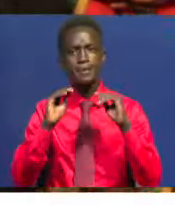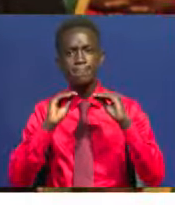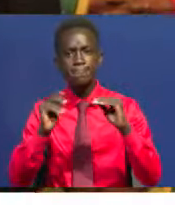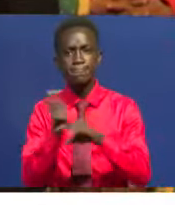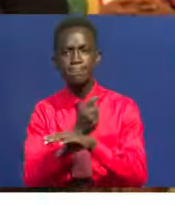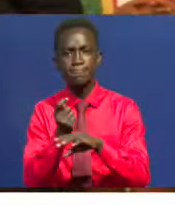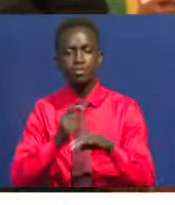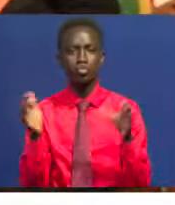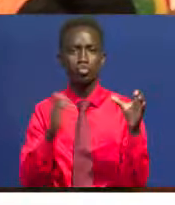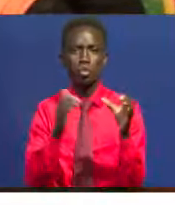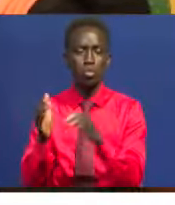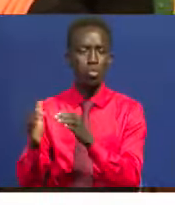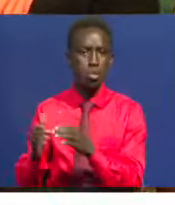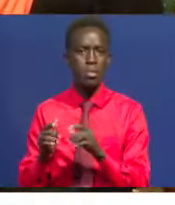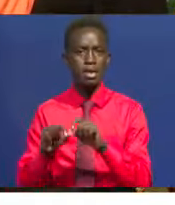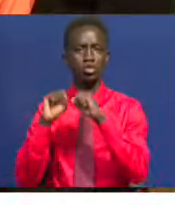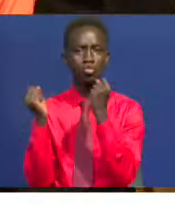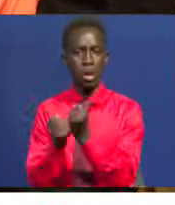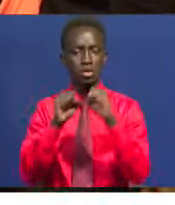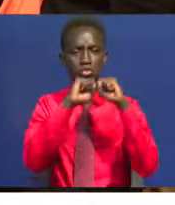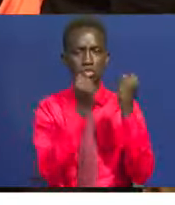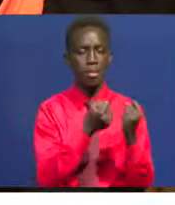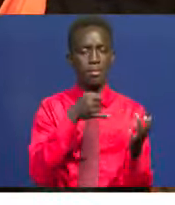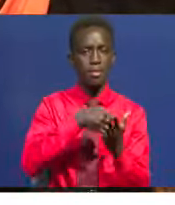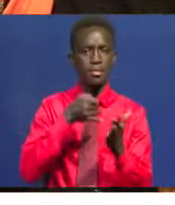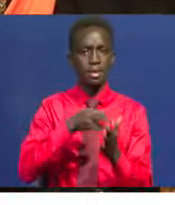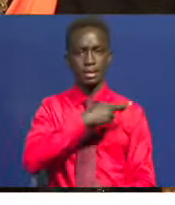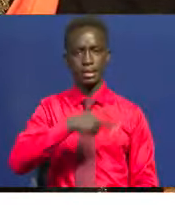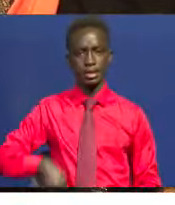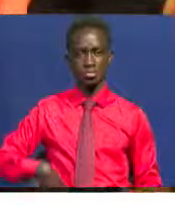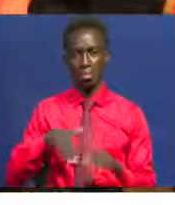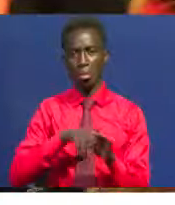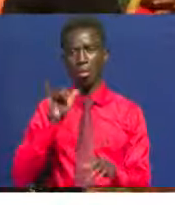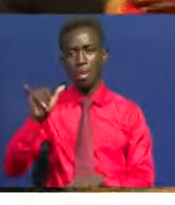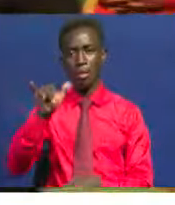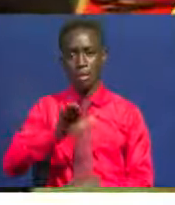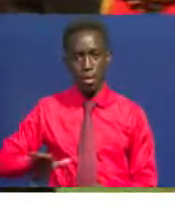makundi ya kijamii na kidini katika maeneo hayo.